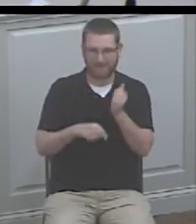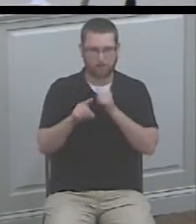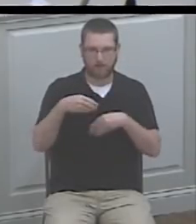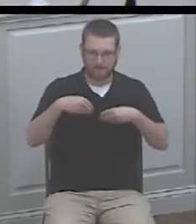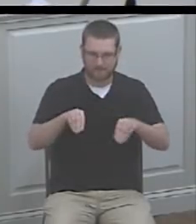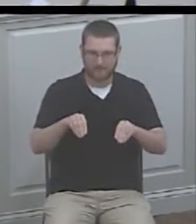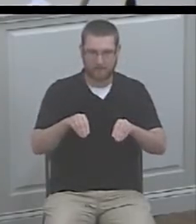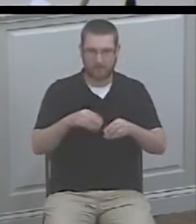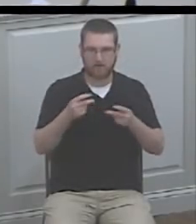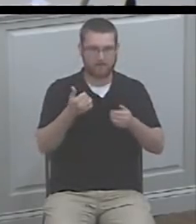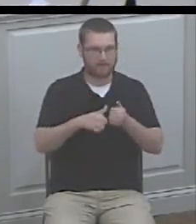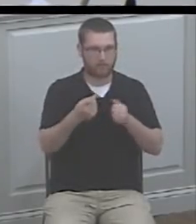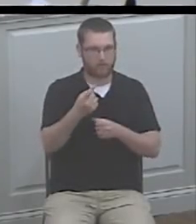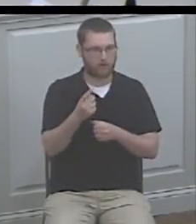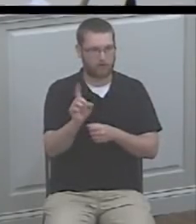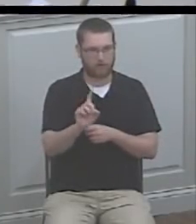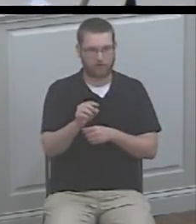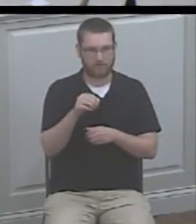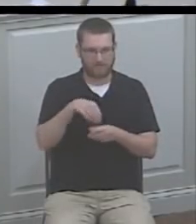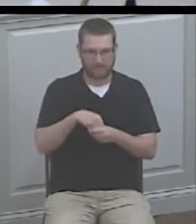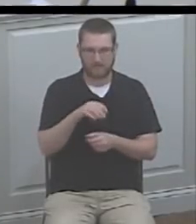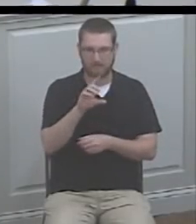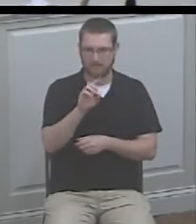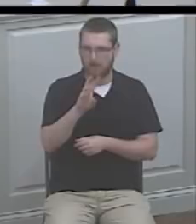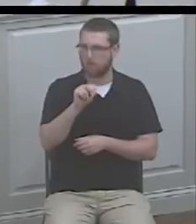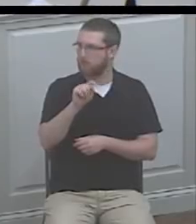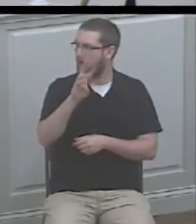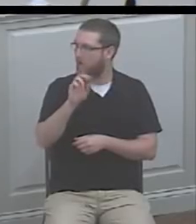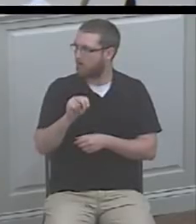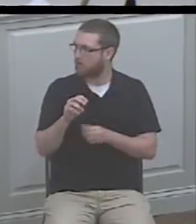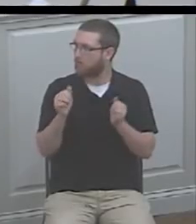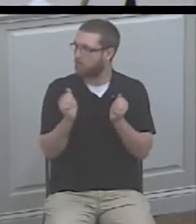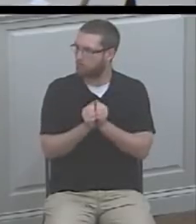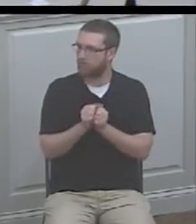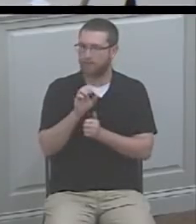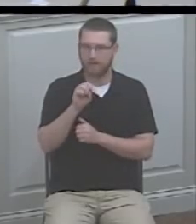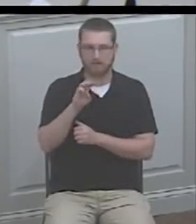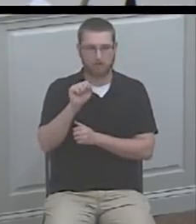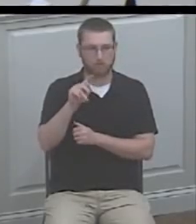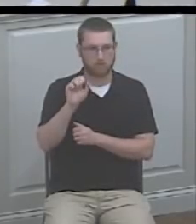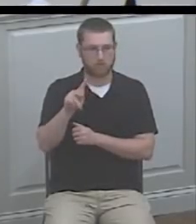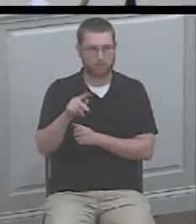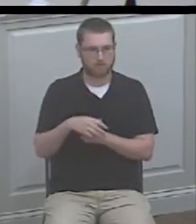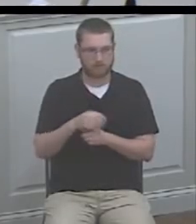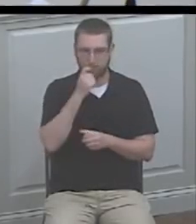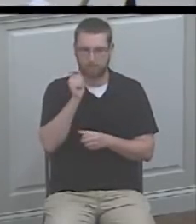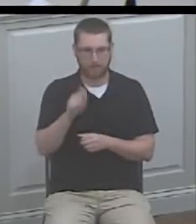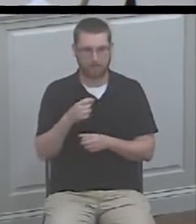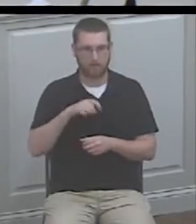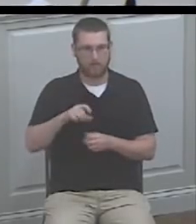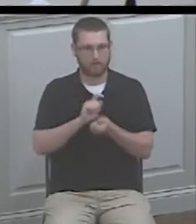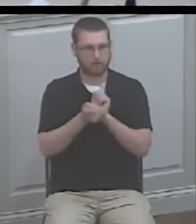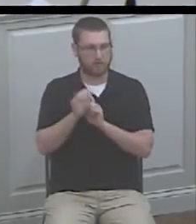or retail establishment selling alcohol there that has a sidewalk permit to do so, period. We would have to